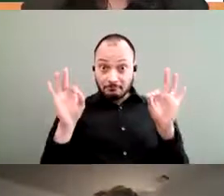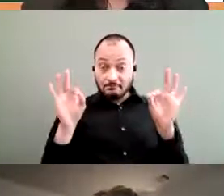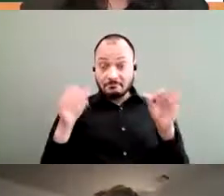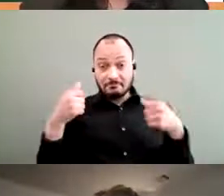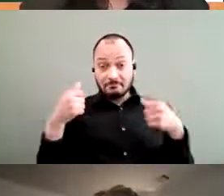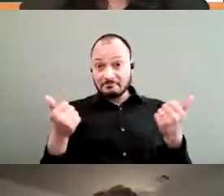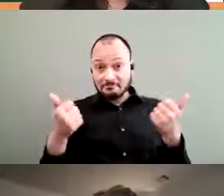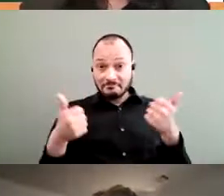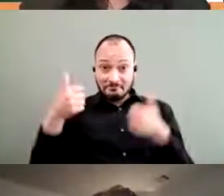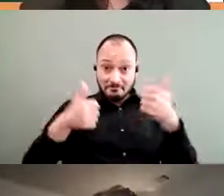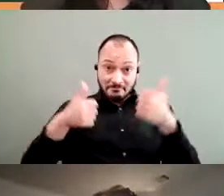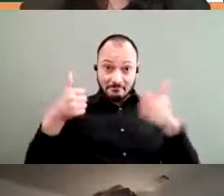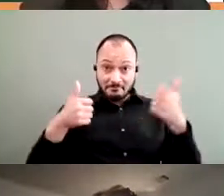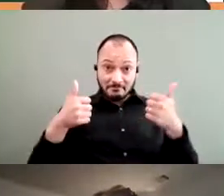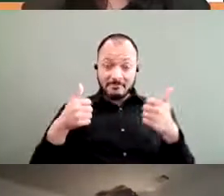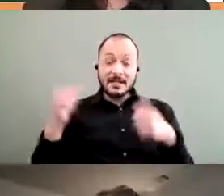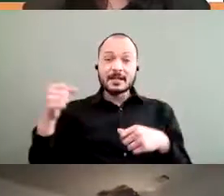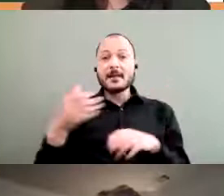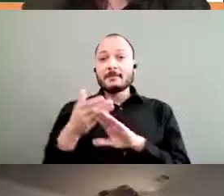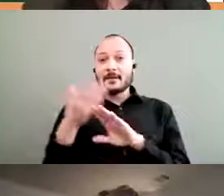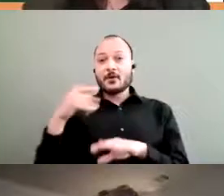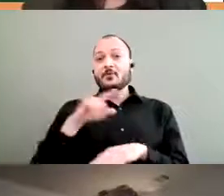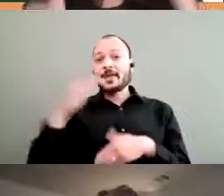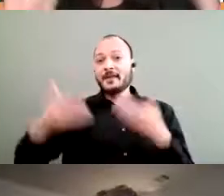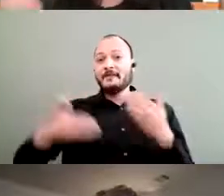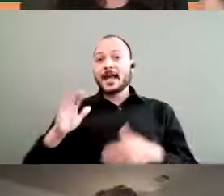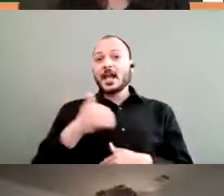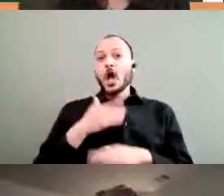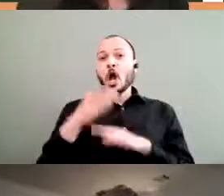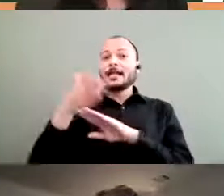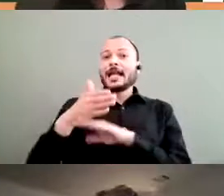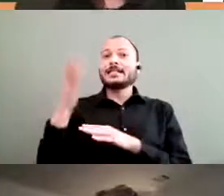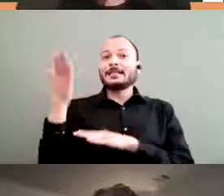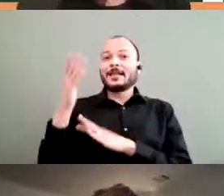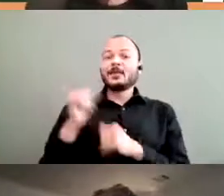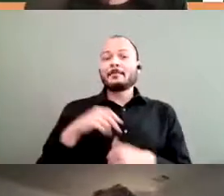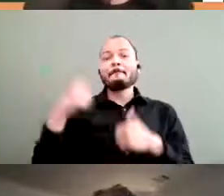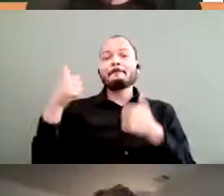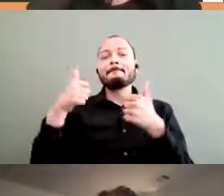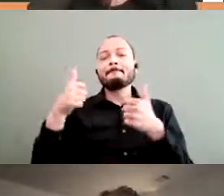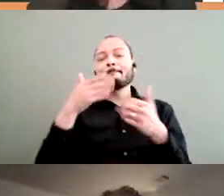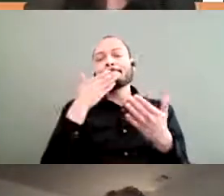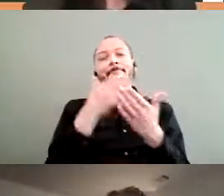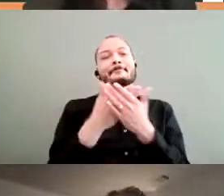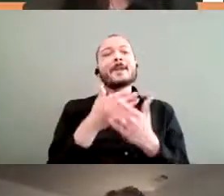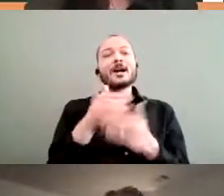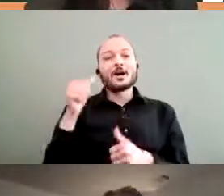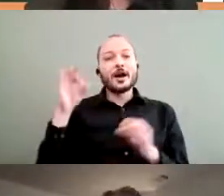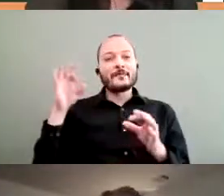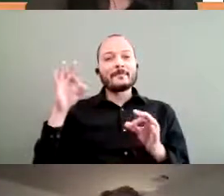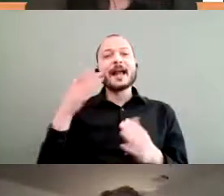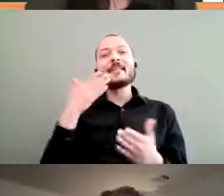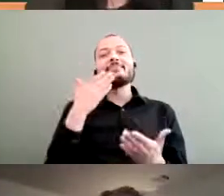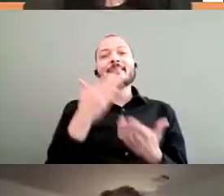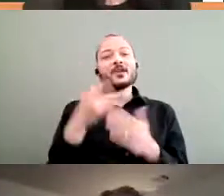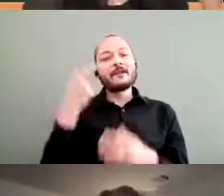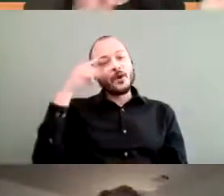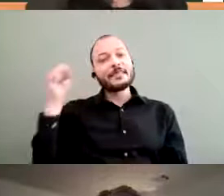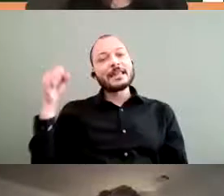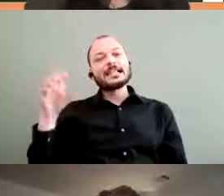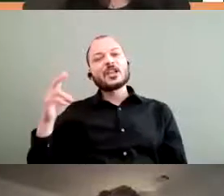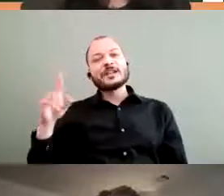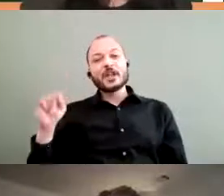thumbs up as well before we invite our next speaker. Yes, I love the feedback. Thank you for the yeses in the chat.